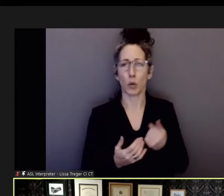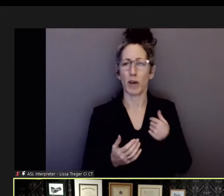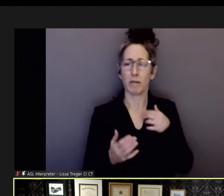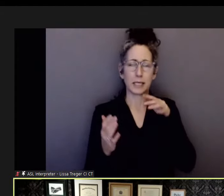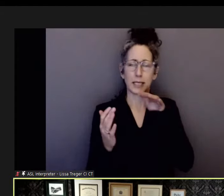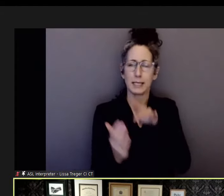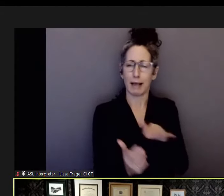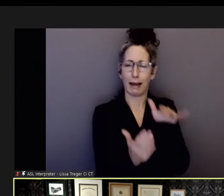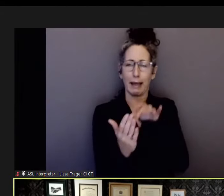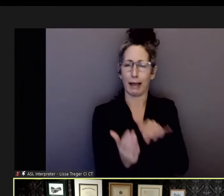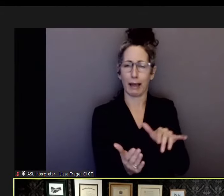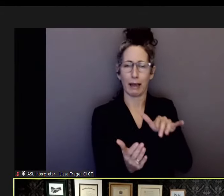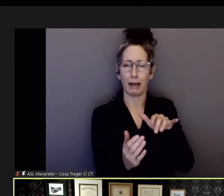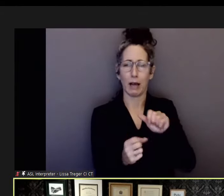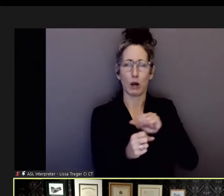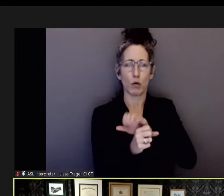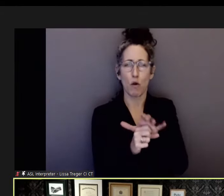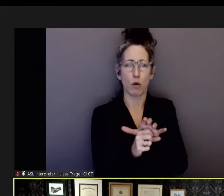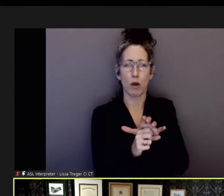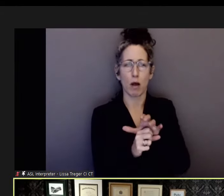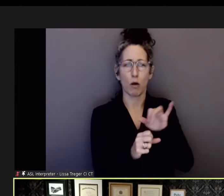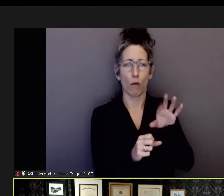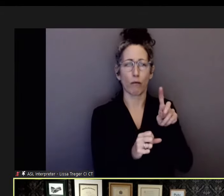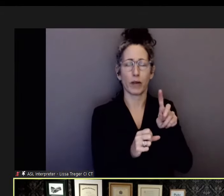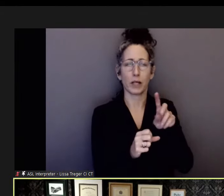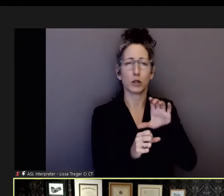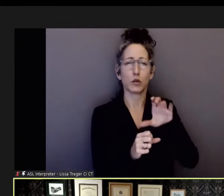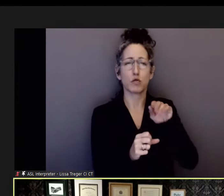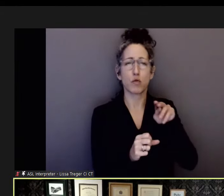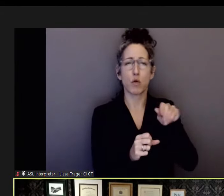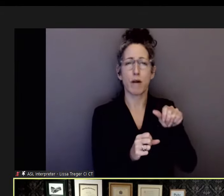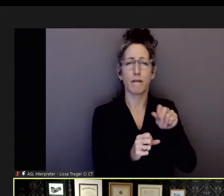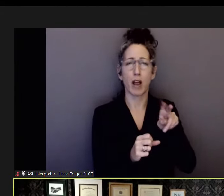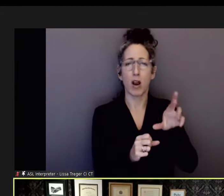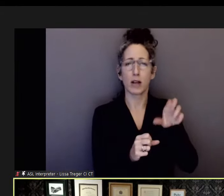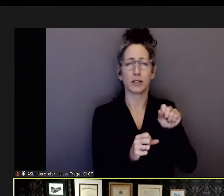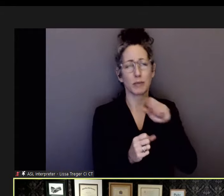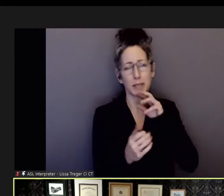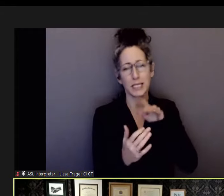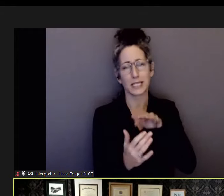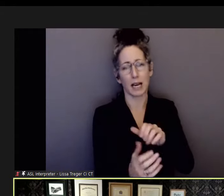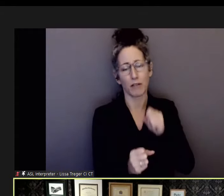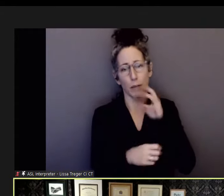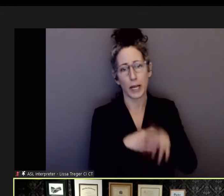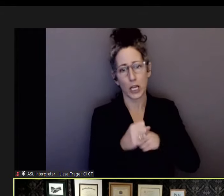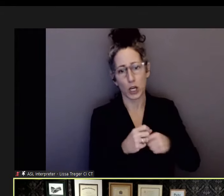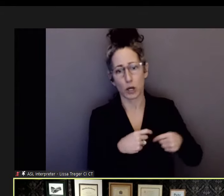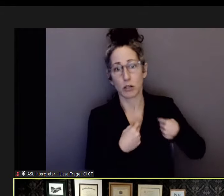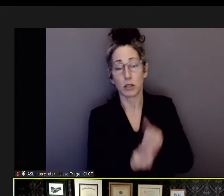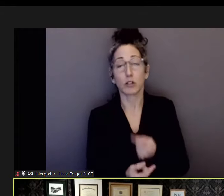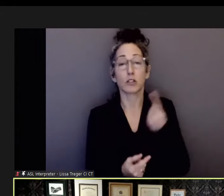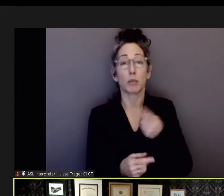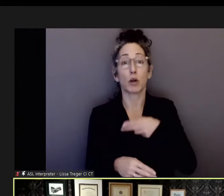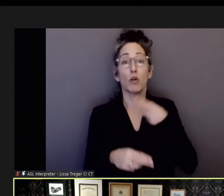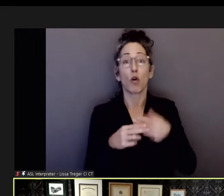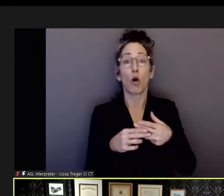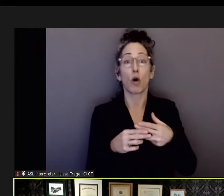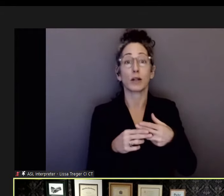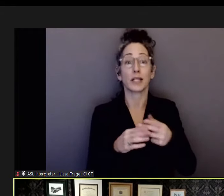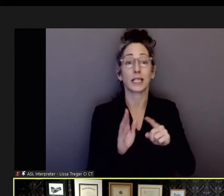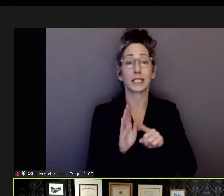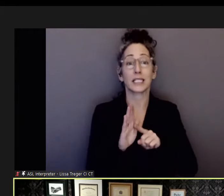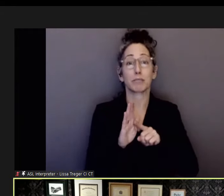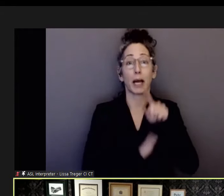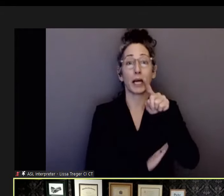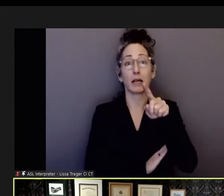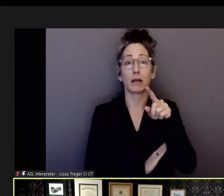coronaviruses for some time, so we know what to target in our vaccine, and that's this protein called the spike protein, shown here in blue in a much bigger